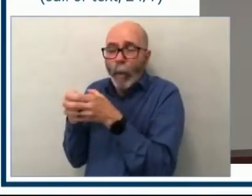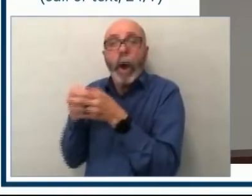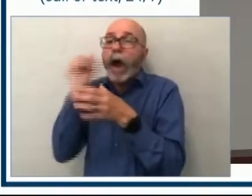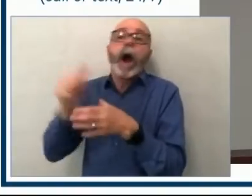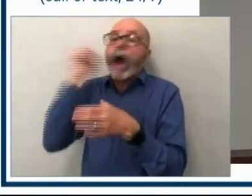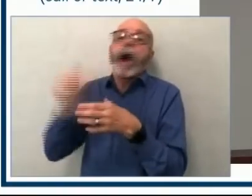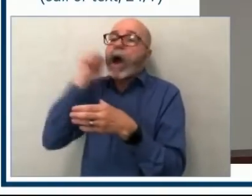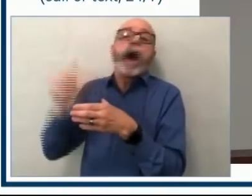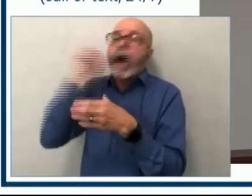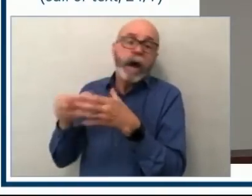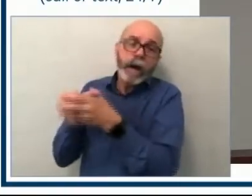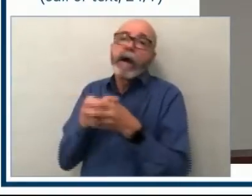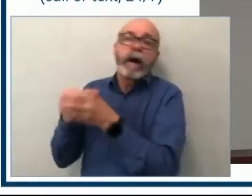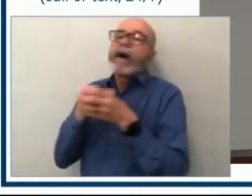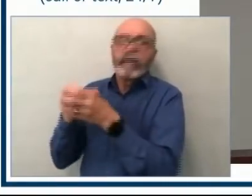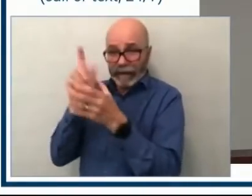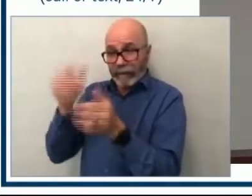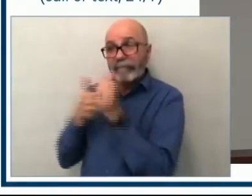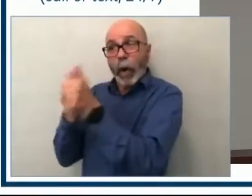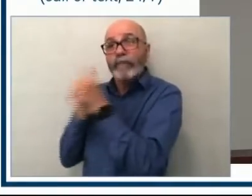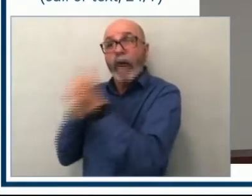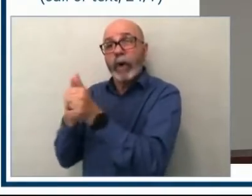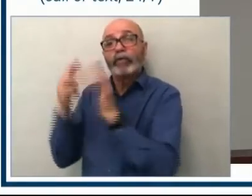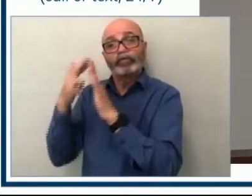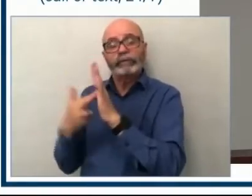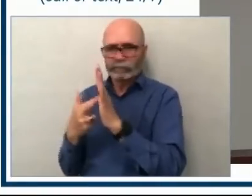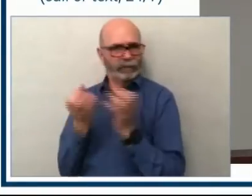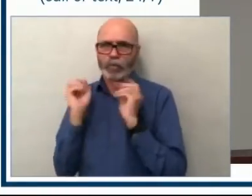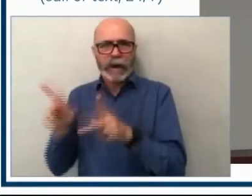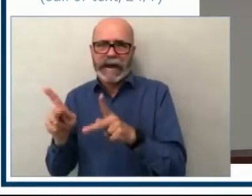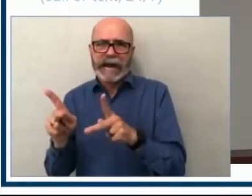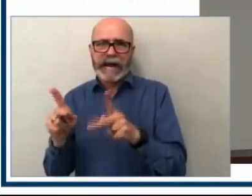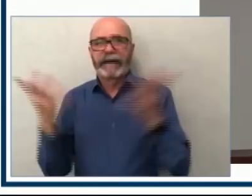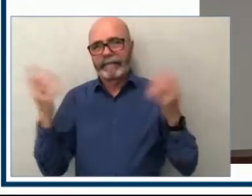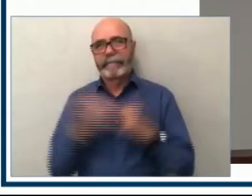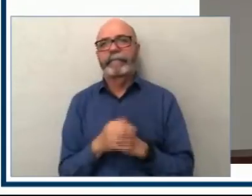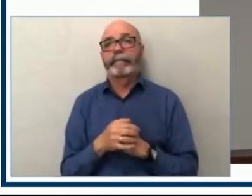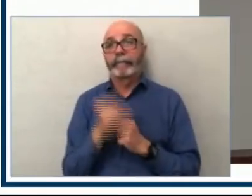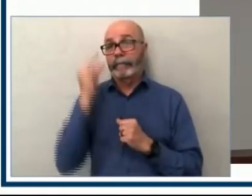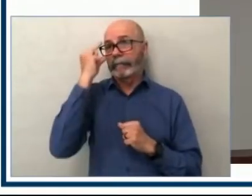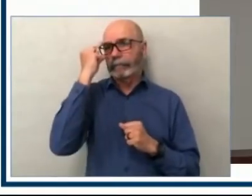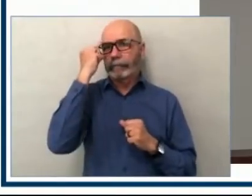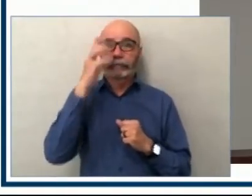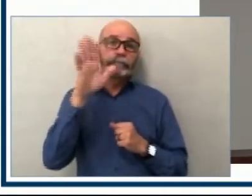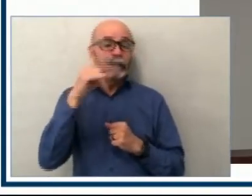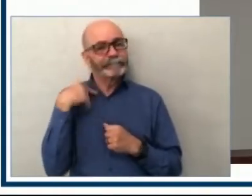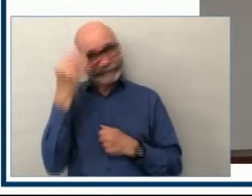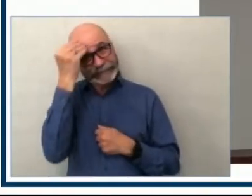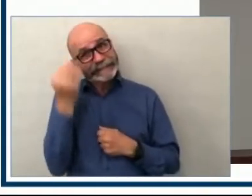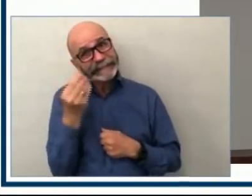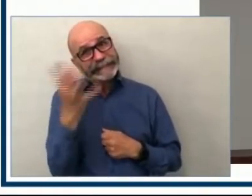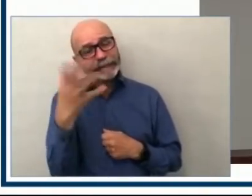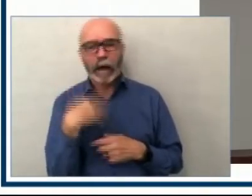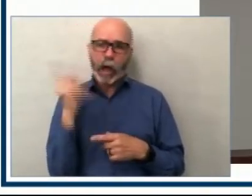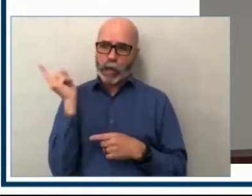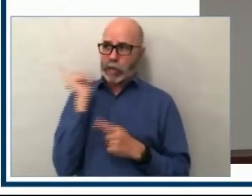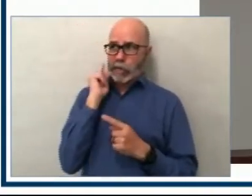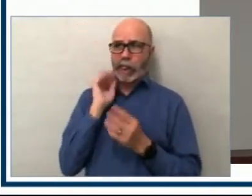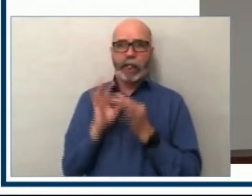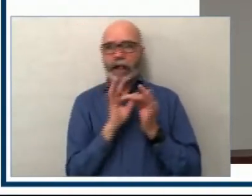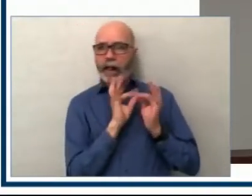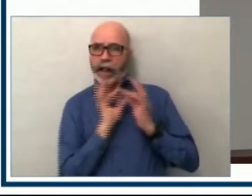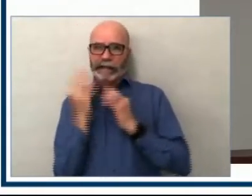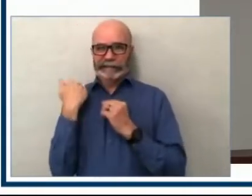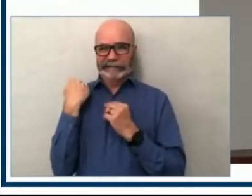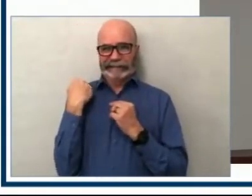order. In closing, I want to say that I want to share a message that I heard earlier today. Somebody had alerted me to